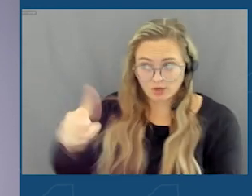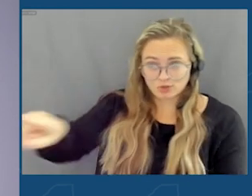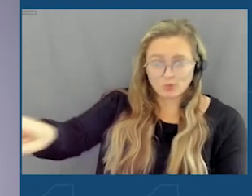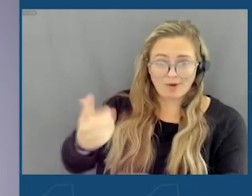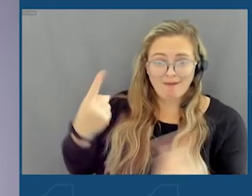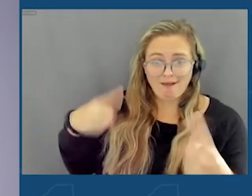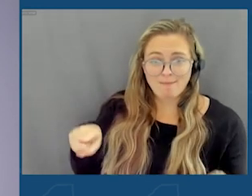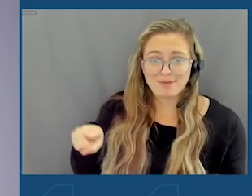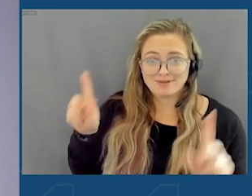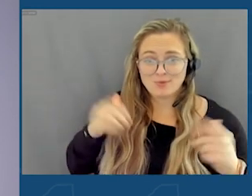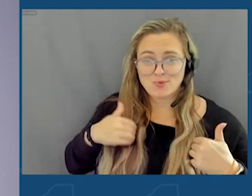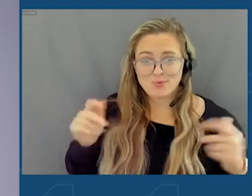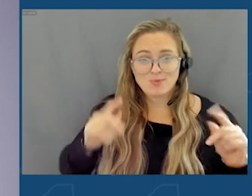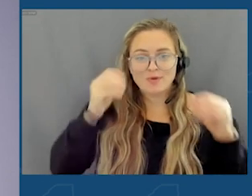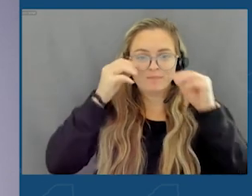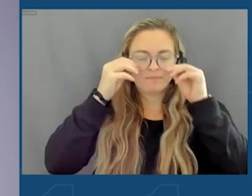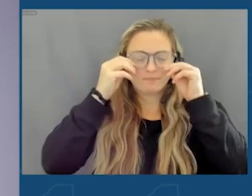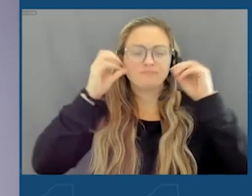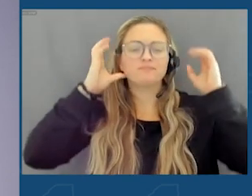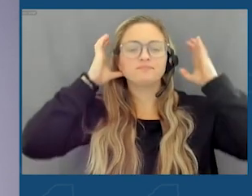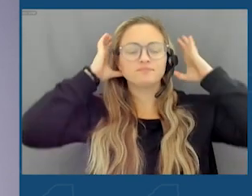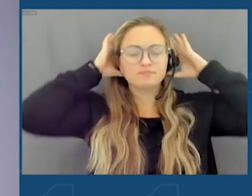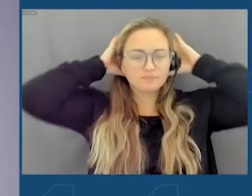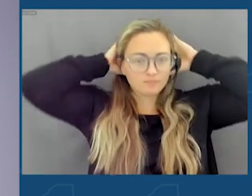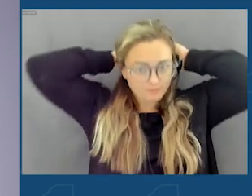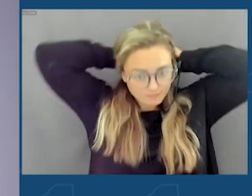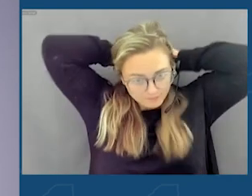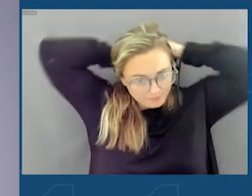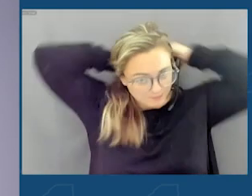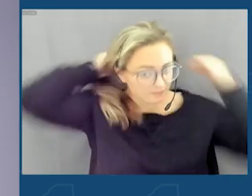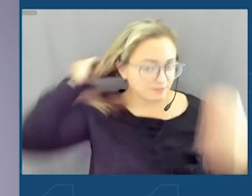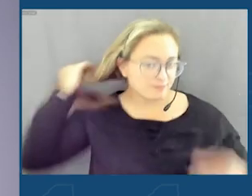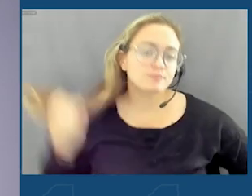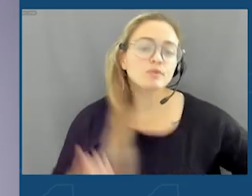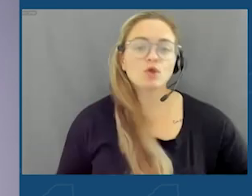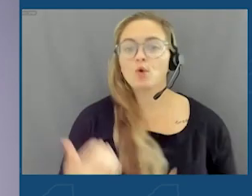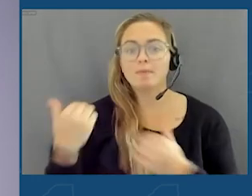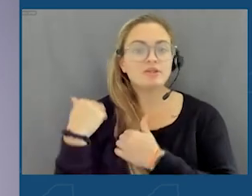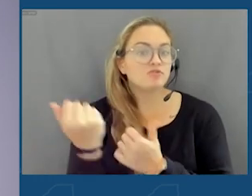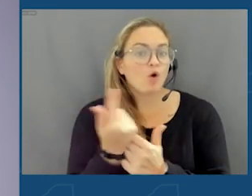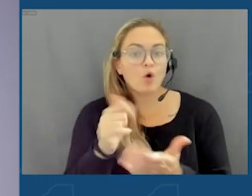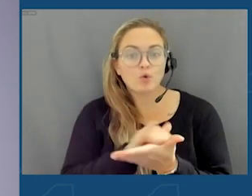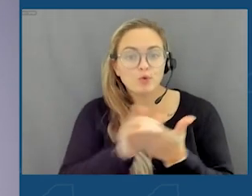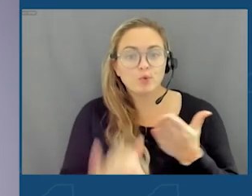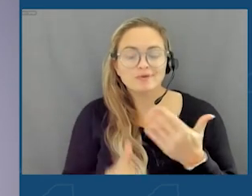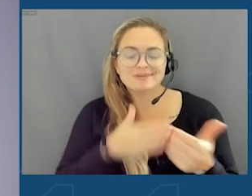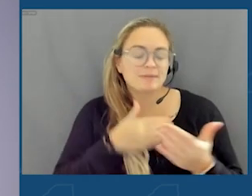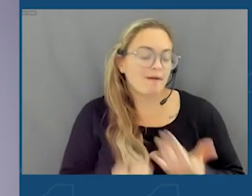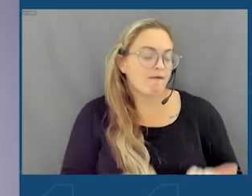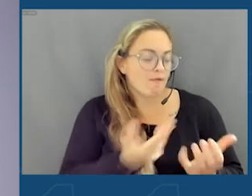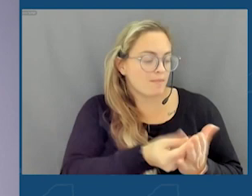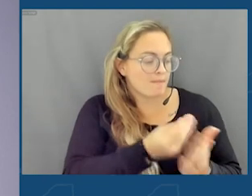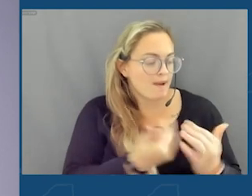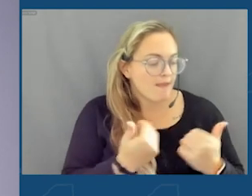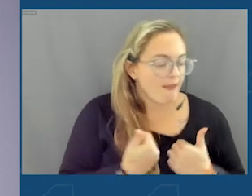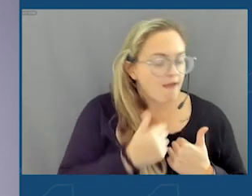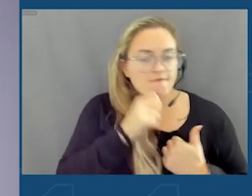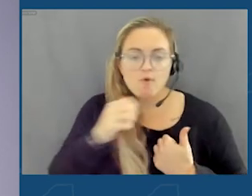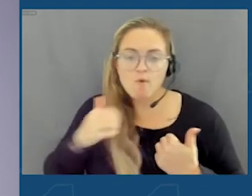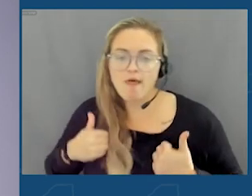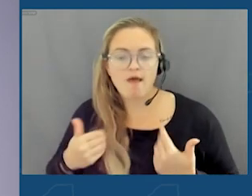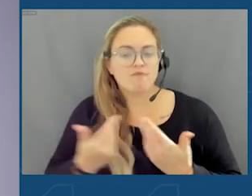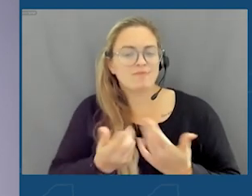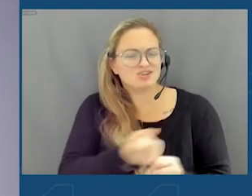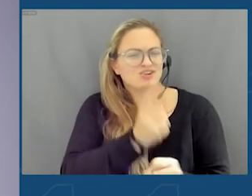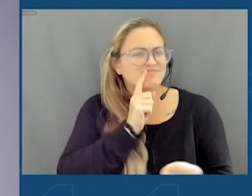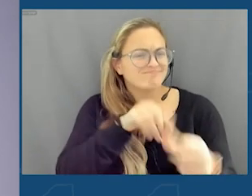We have a responsibility to every single New Yorker, make sure, regardless of their economic status, that they have access to these clean energy options.